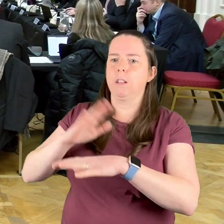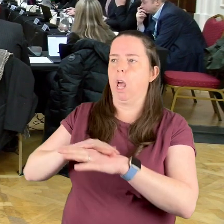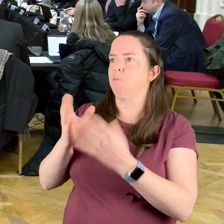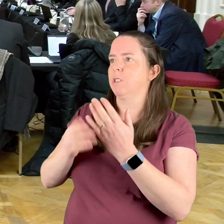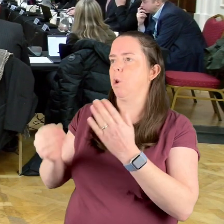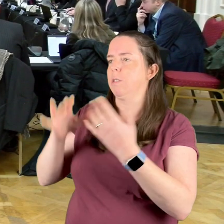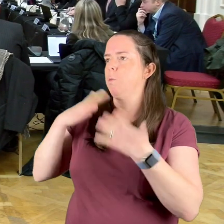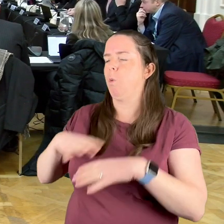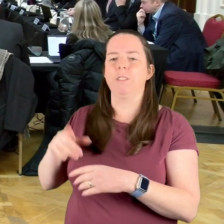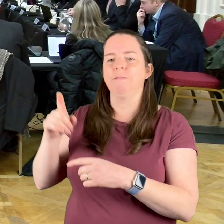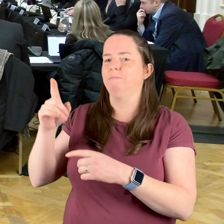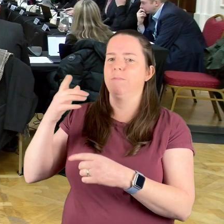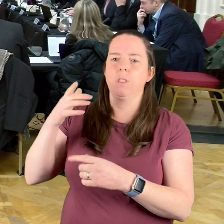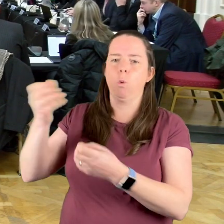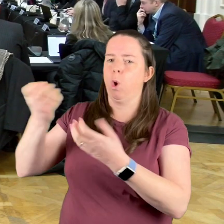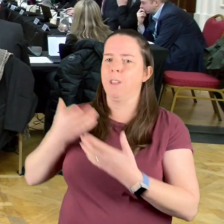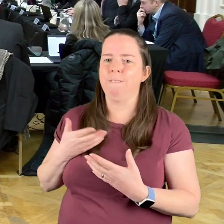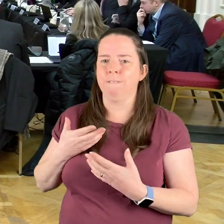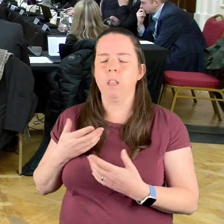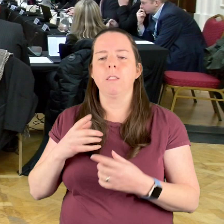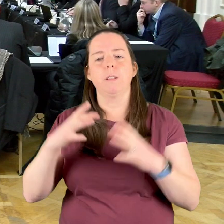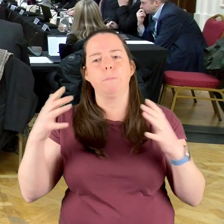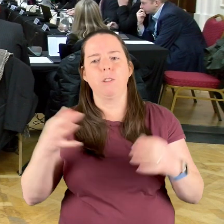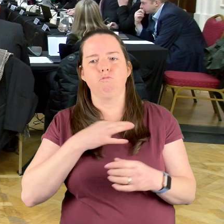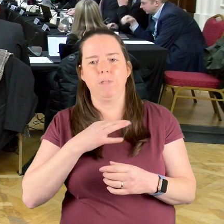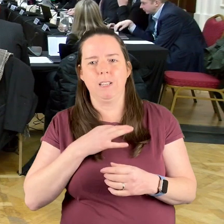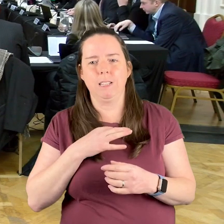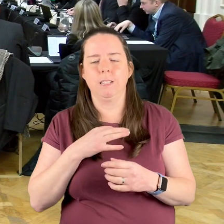want. And that's a big risk, it seems